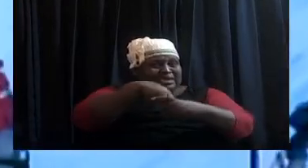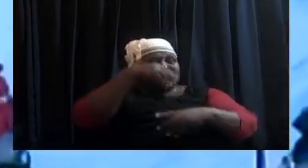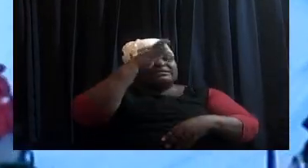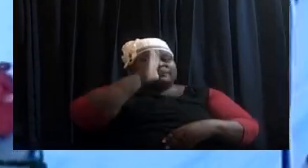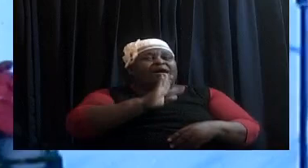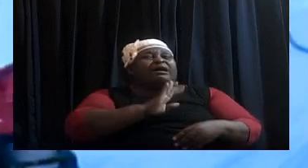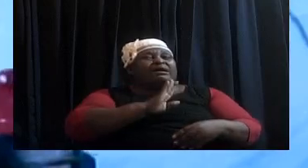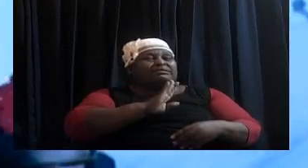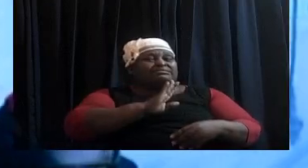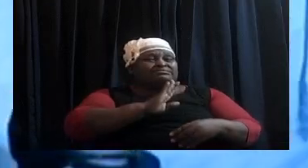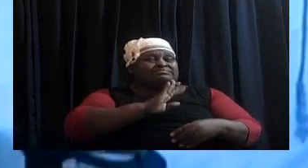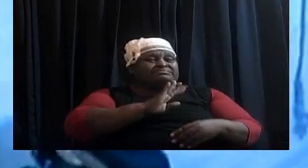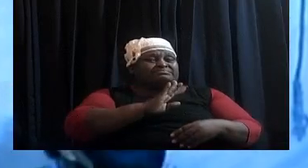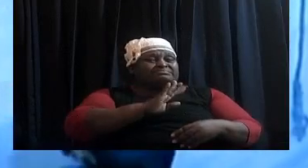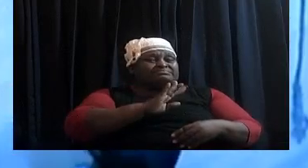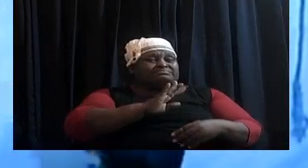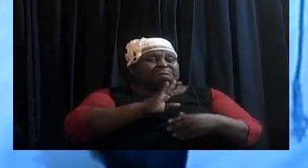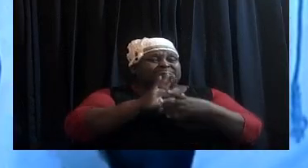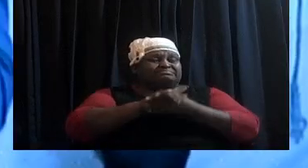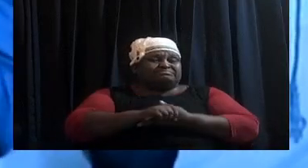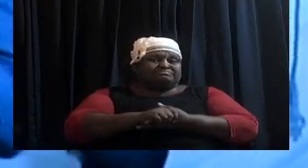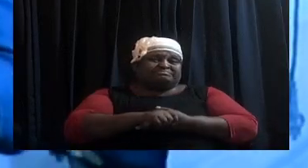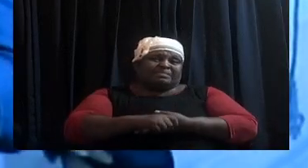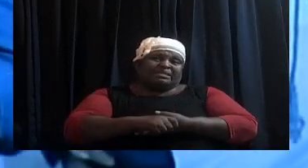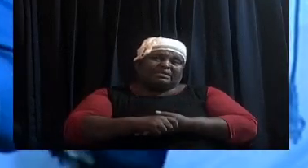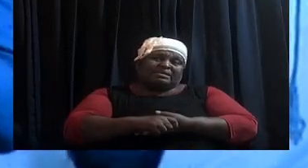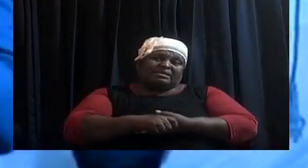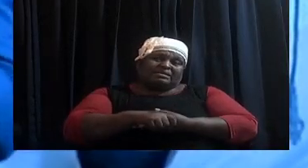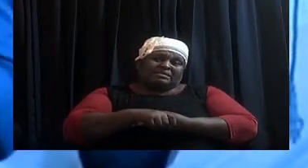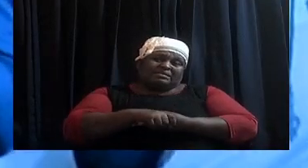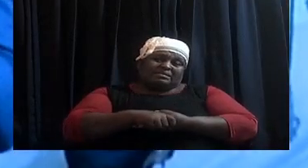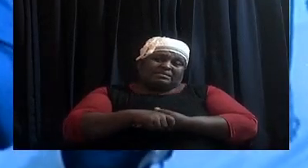in the things of this world.